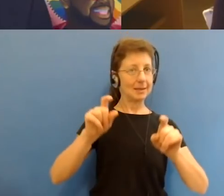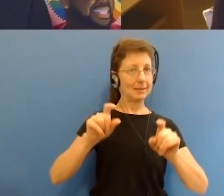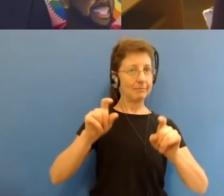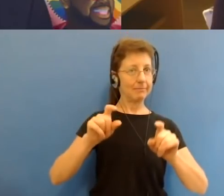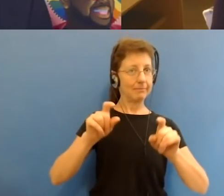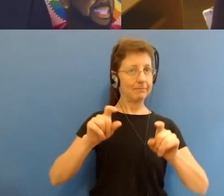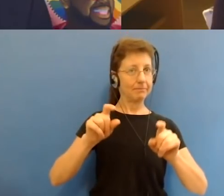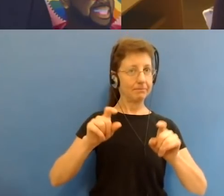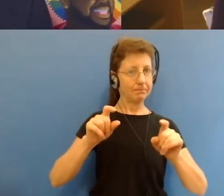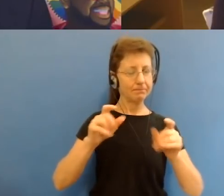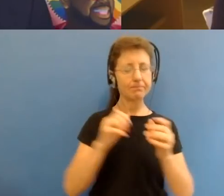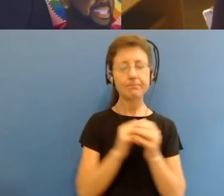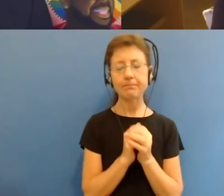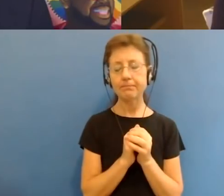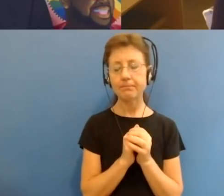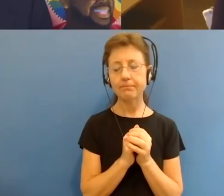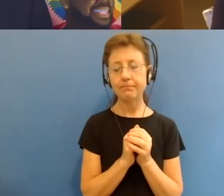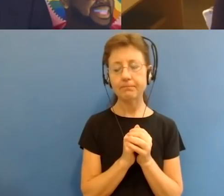and really